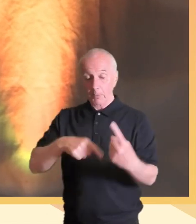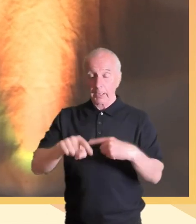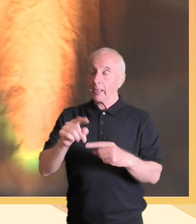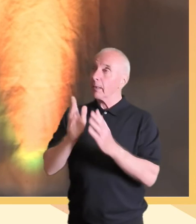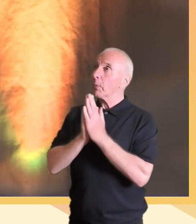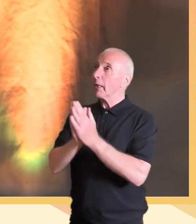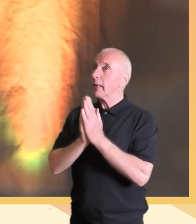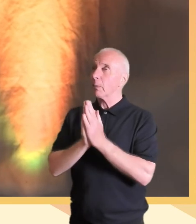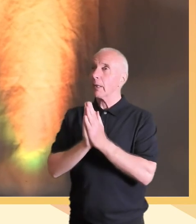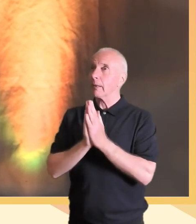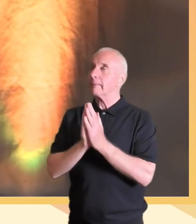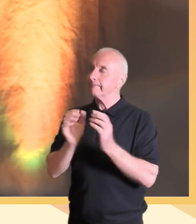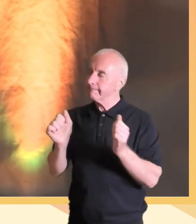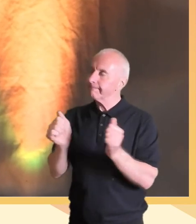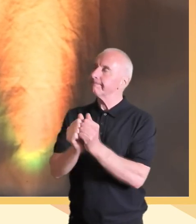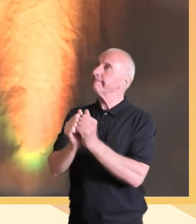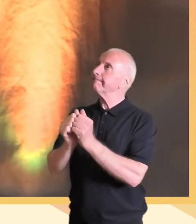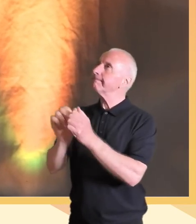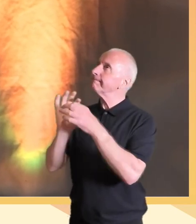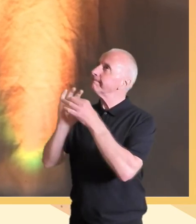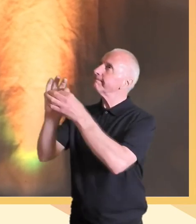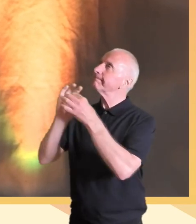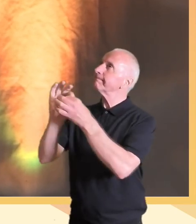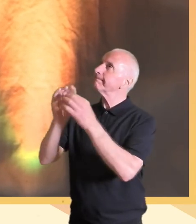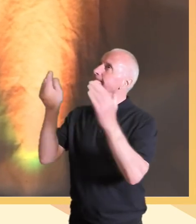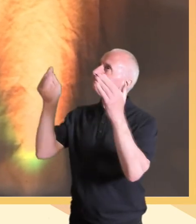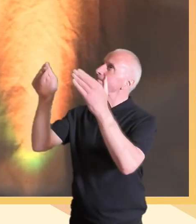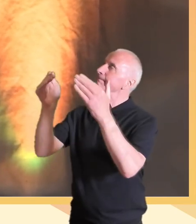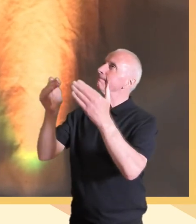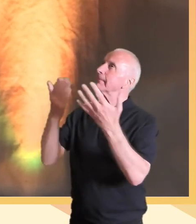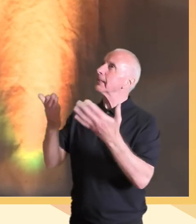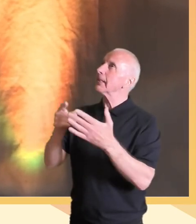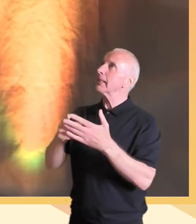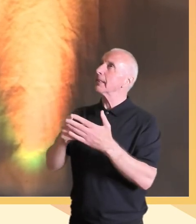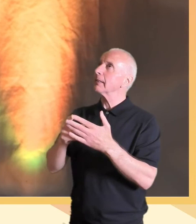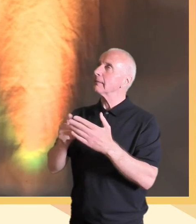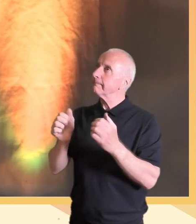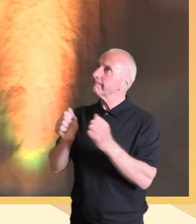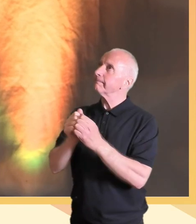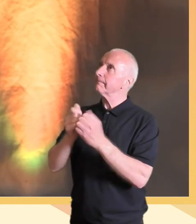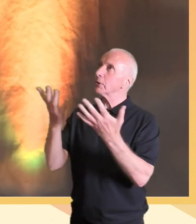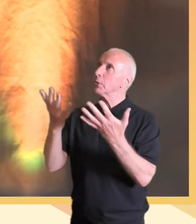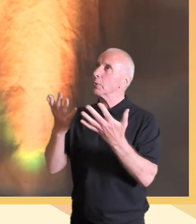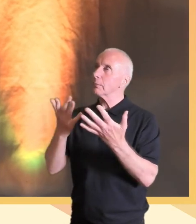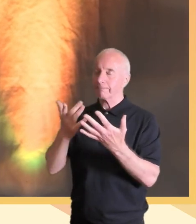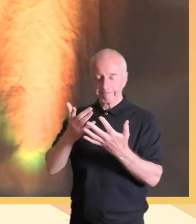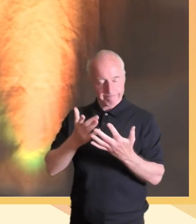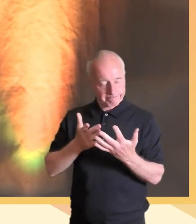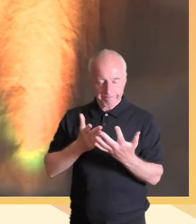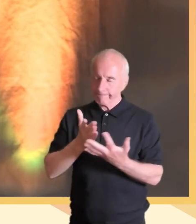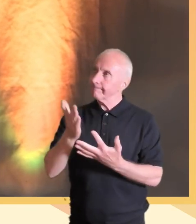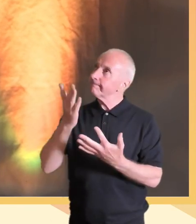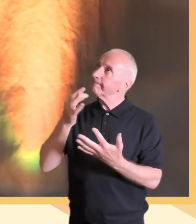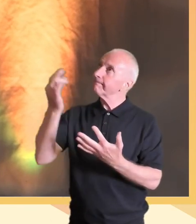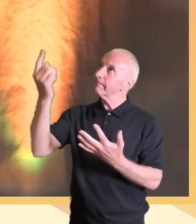themselves afresh to you today. That they will commit themselves to represent you in every circumstance. That they